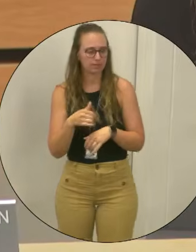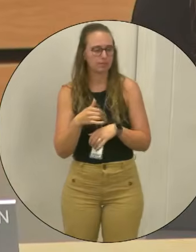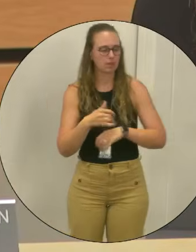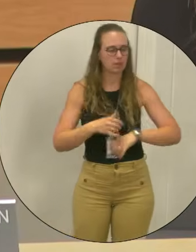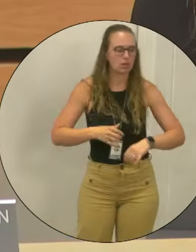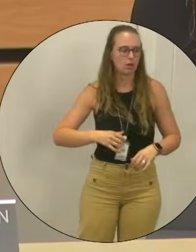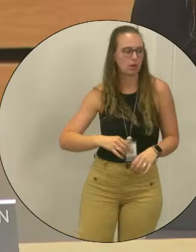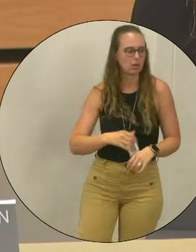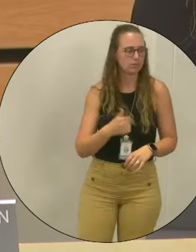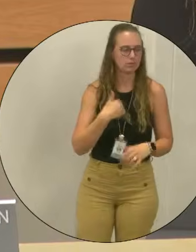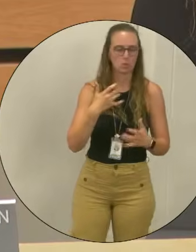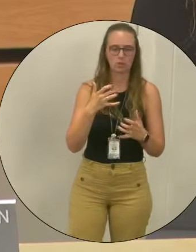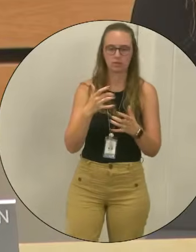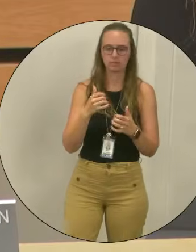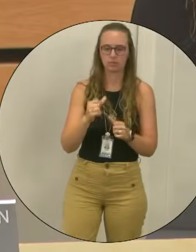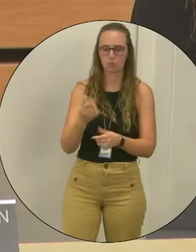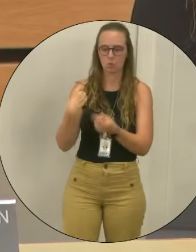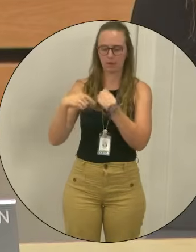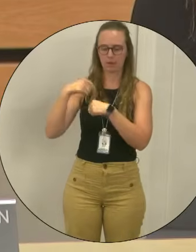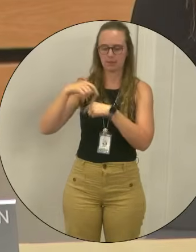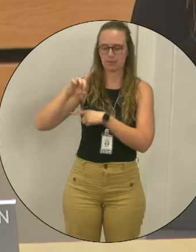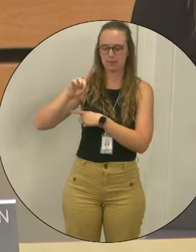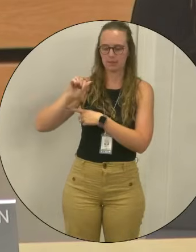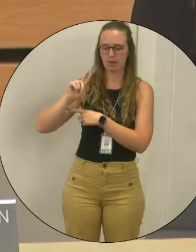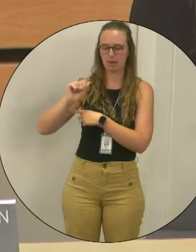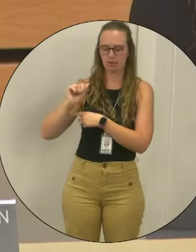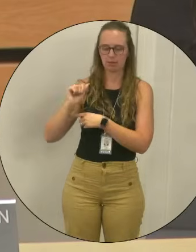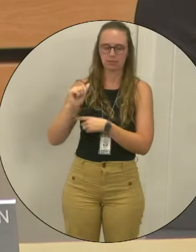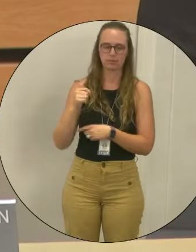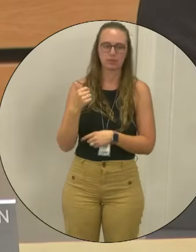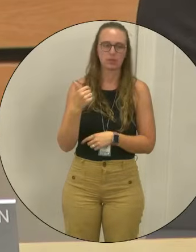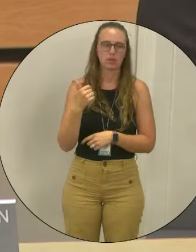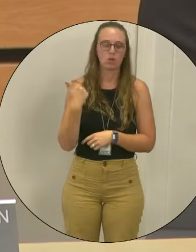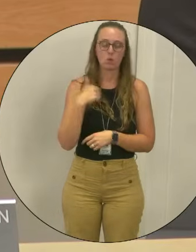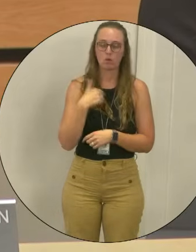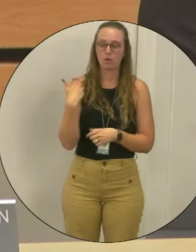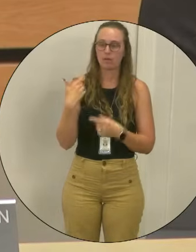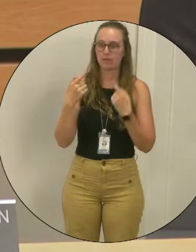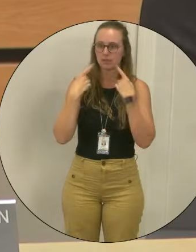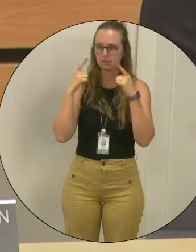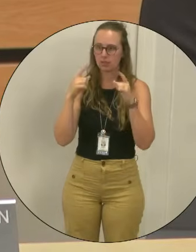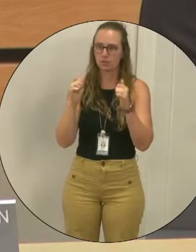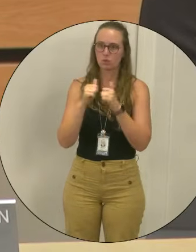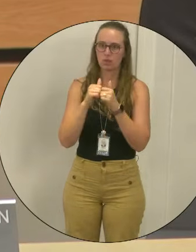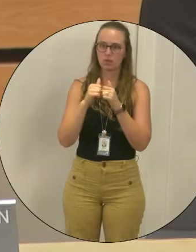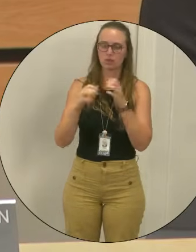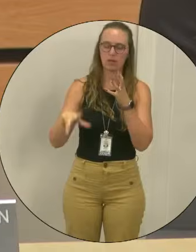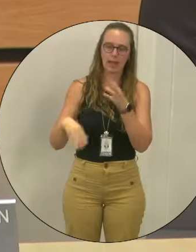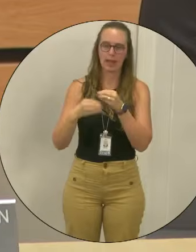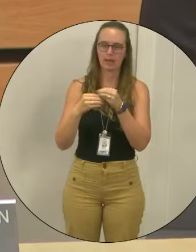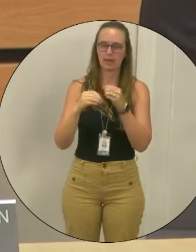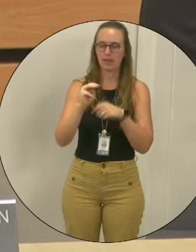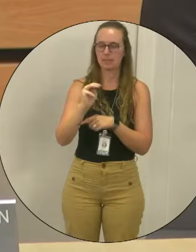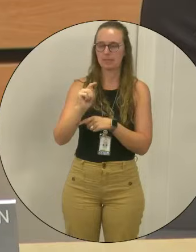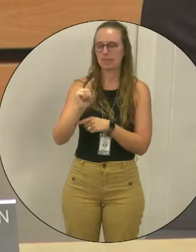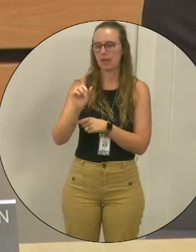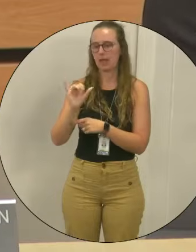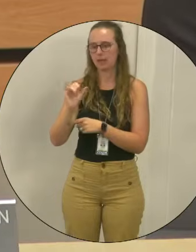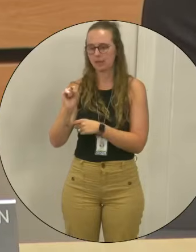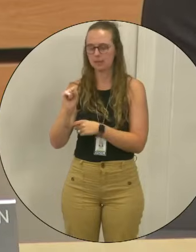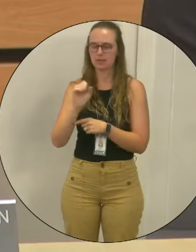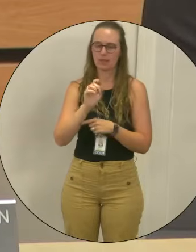want to go back to data. You know, if we're having success with implementing MTSS and